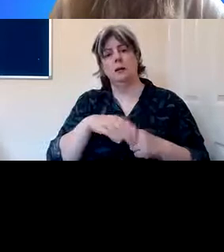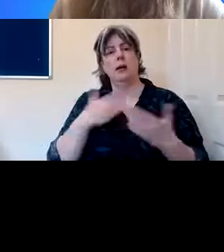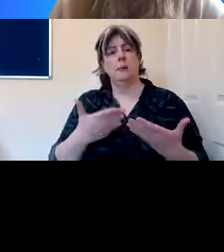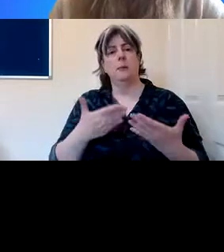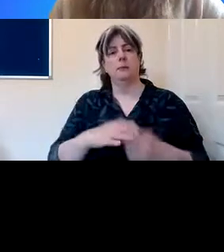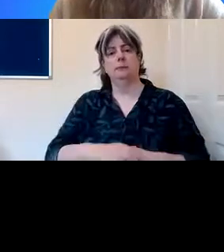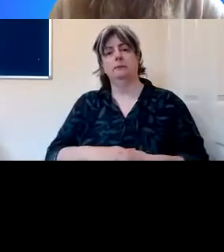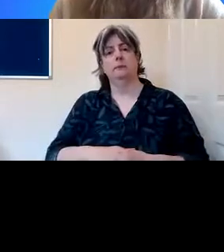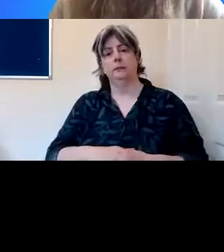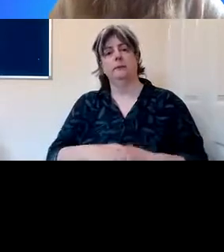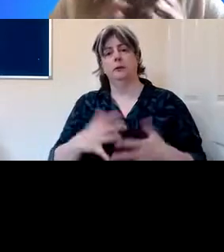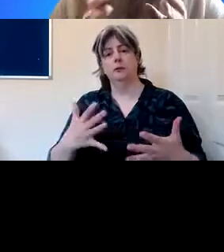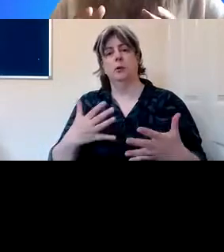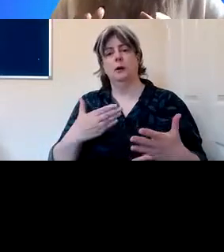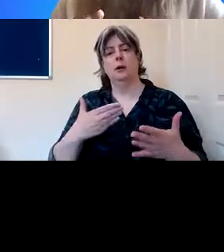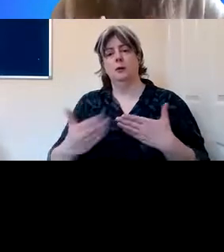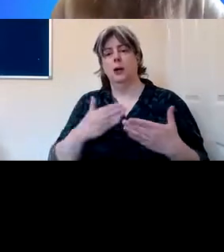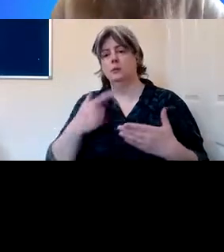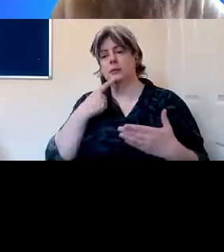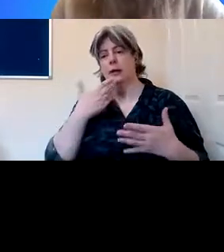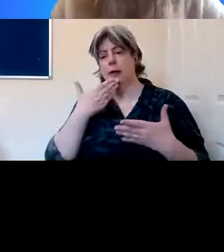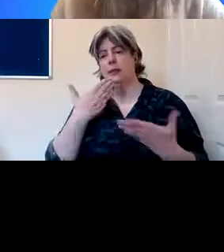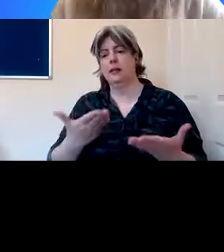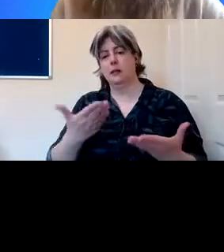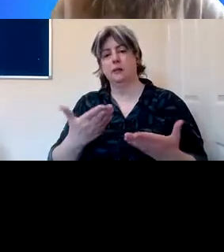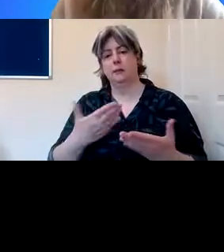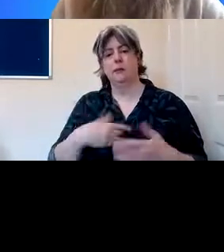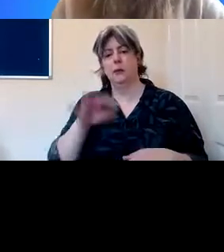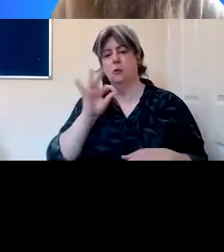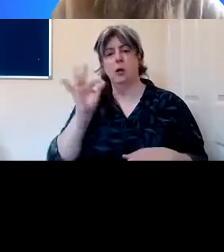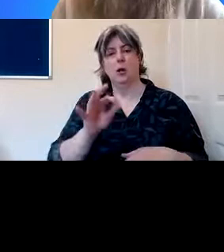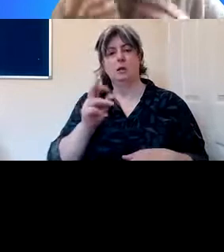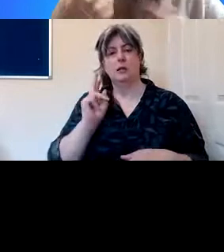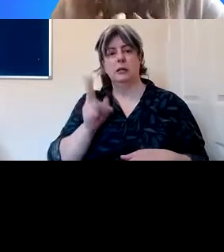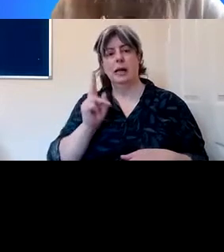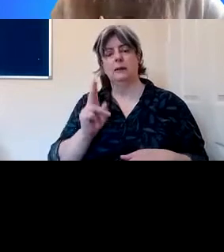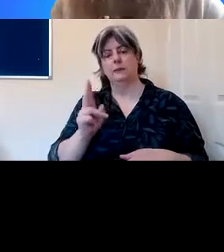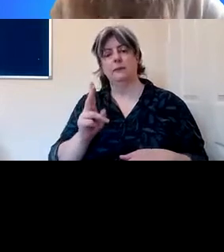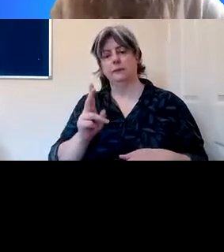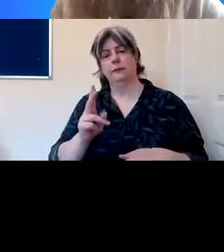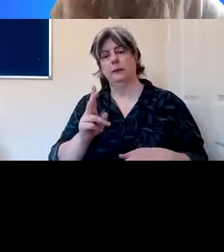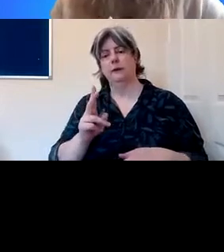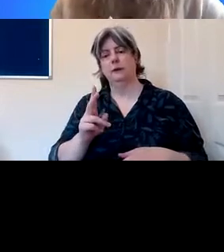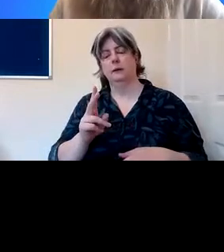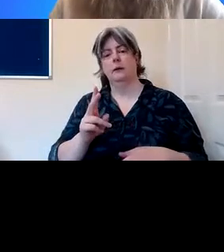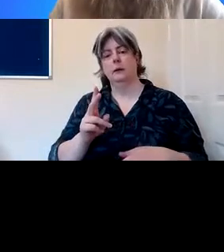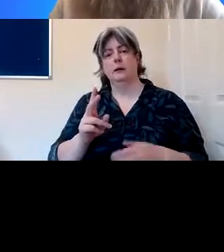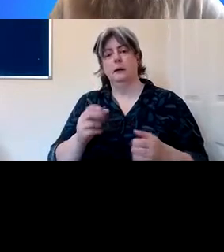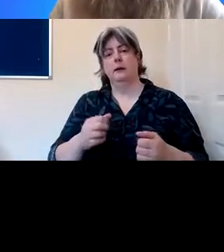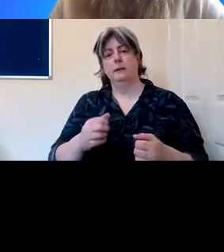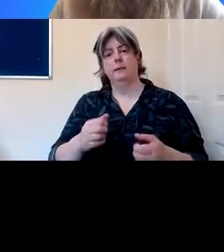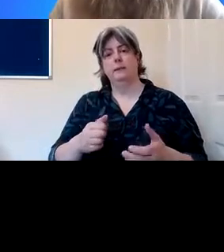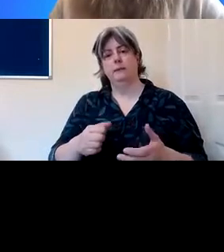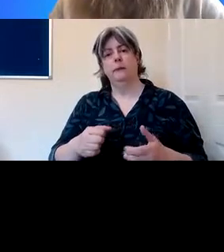time. So anyway, I'm going to say thank you, and I am going to ask again that we've made our wishes very clear within